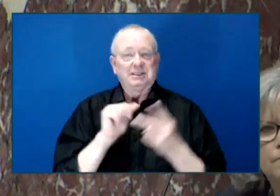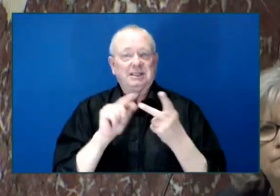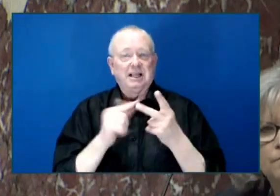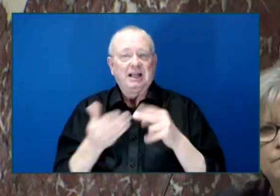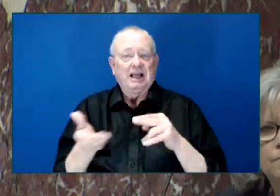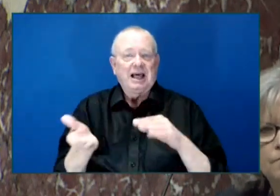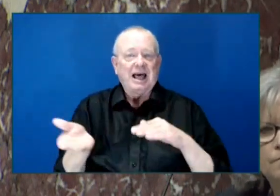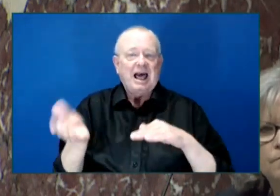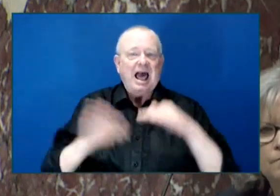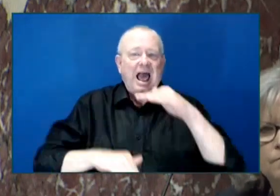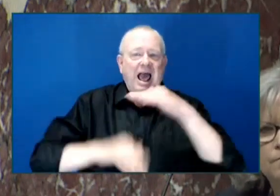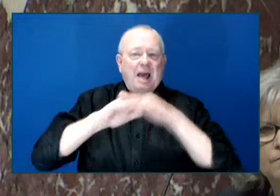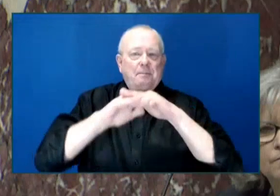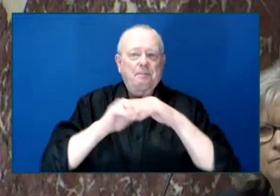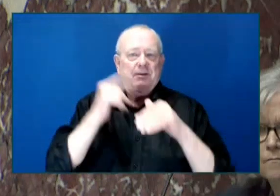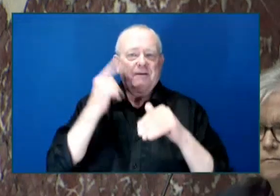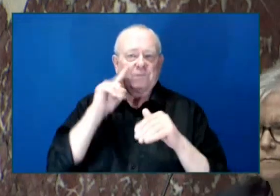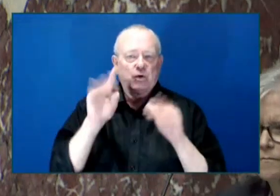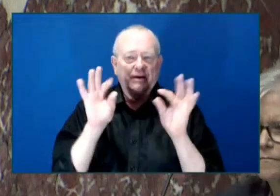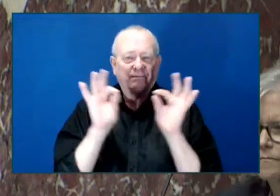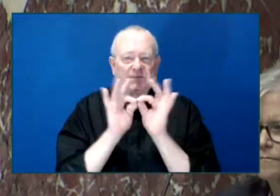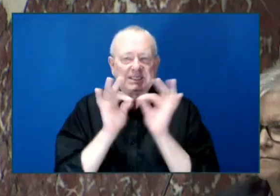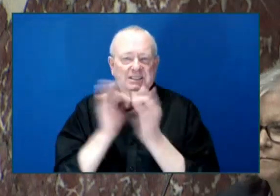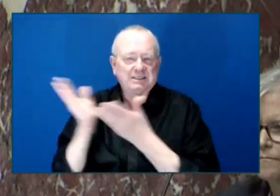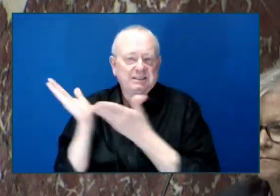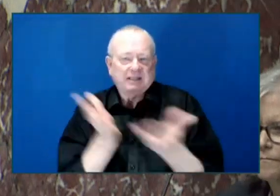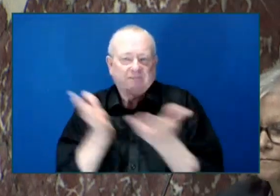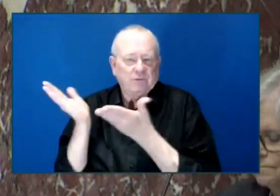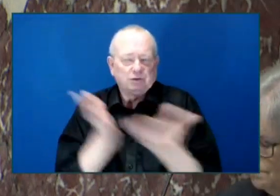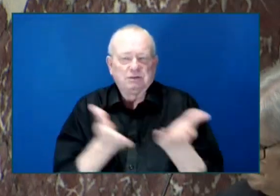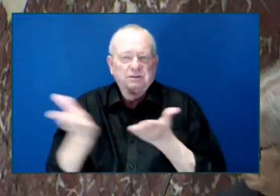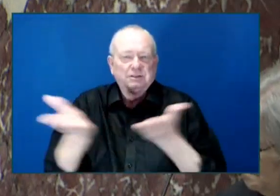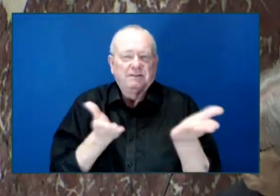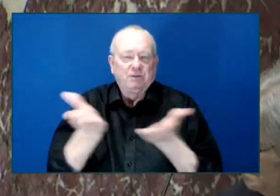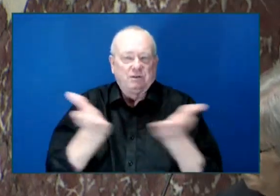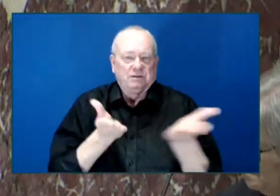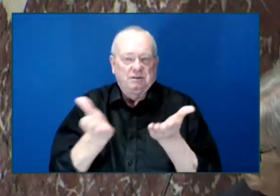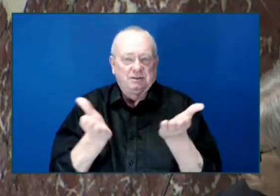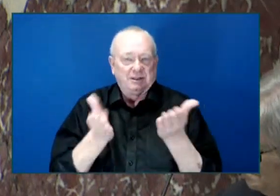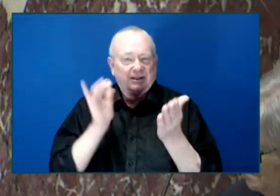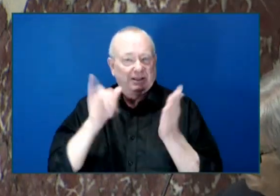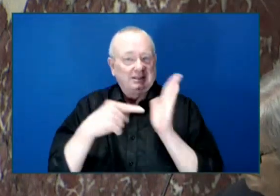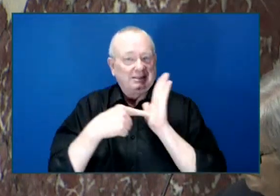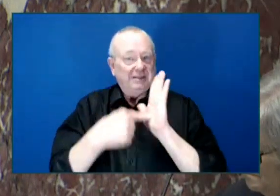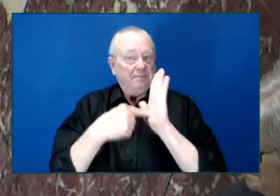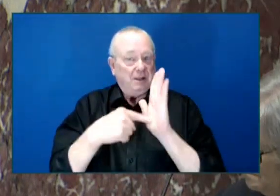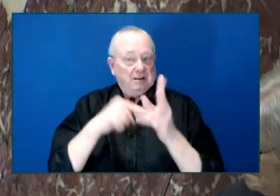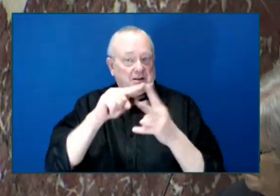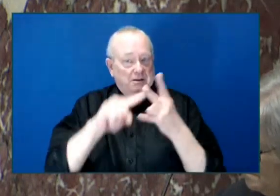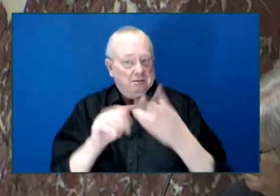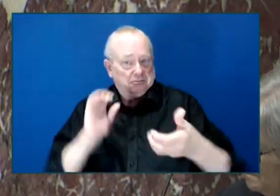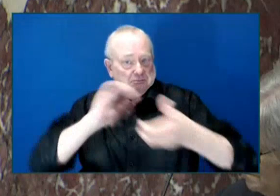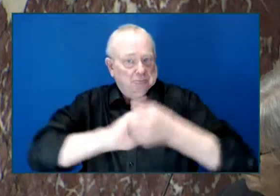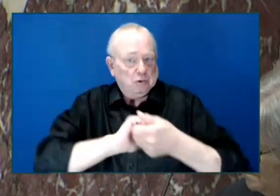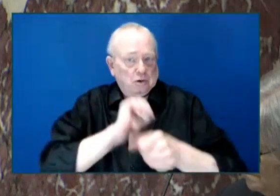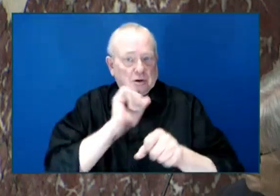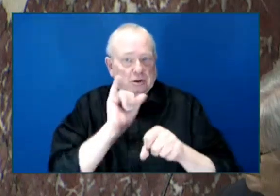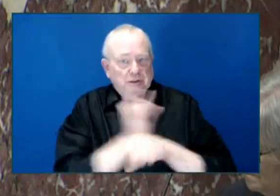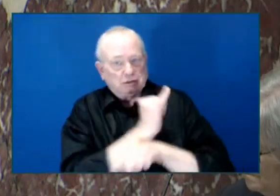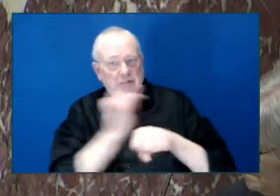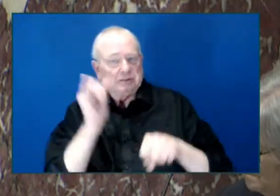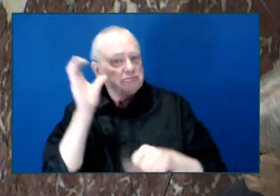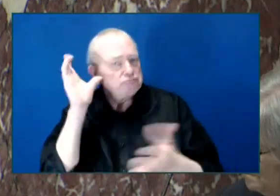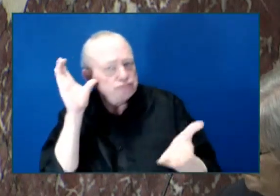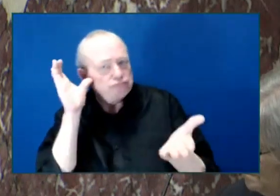of working directly with industry to hear what's important to them. We're doing that work right now. We'll be rolling out